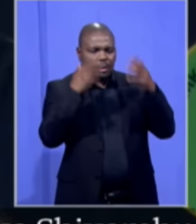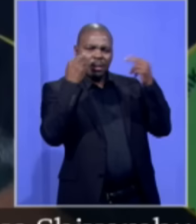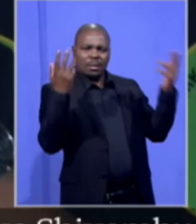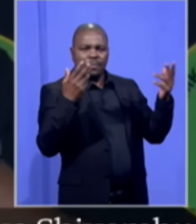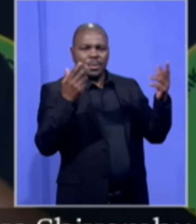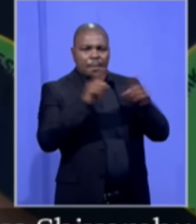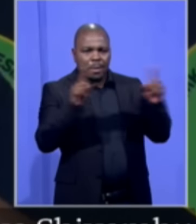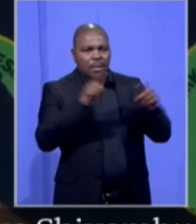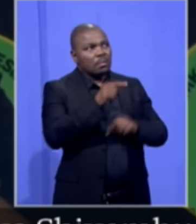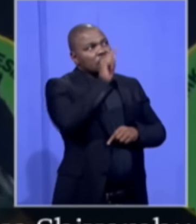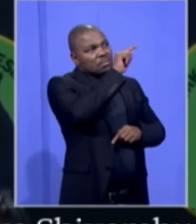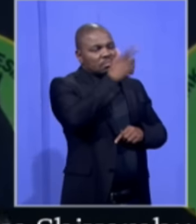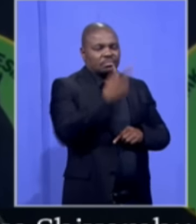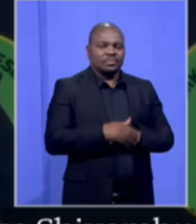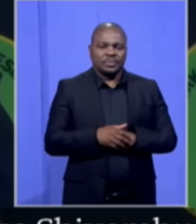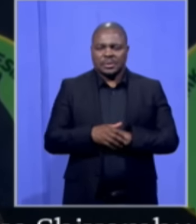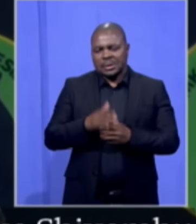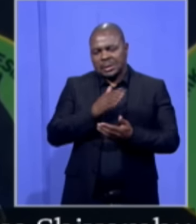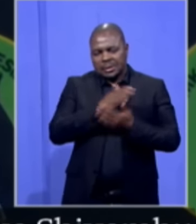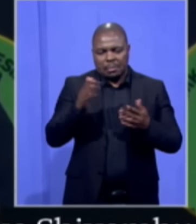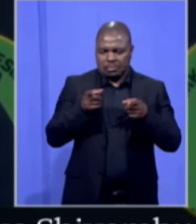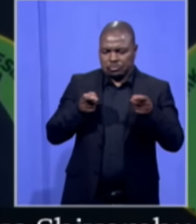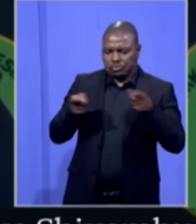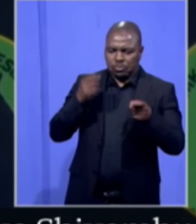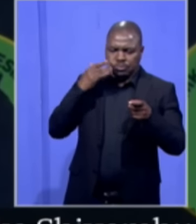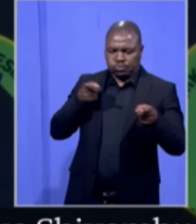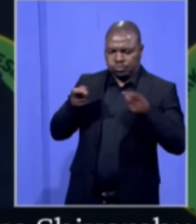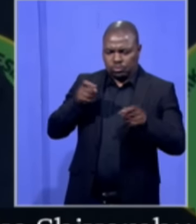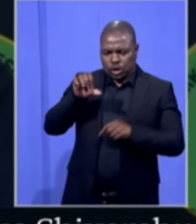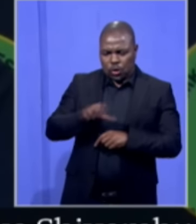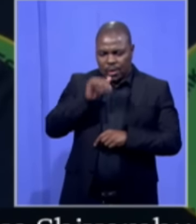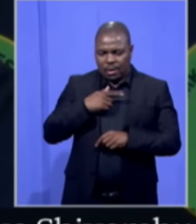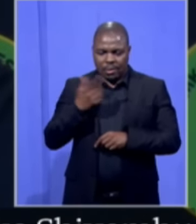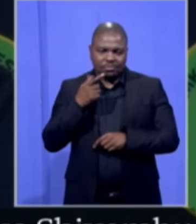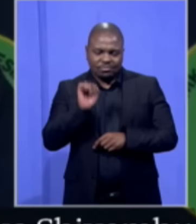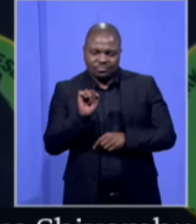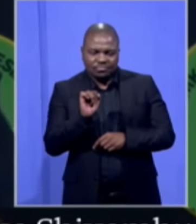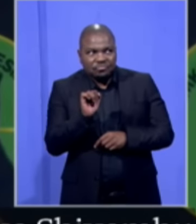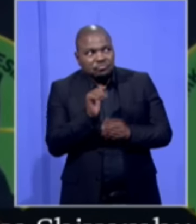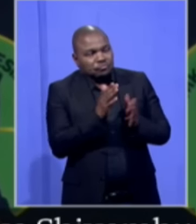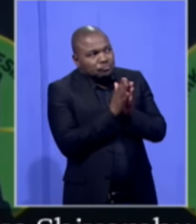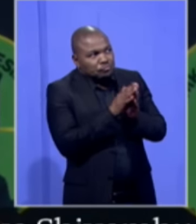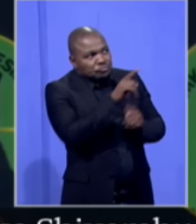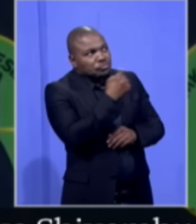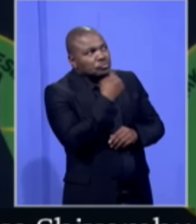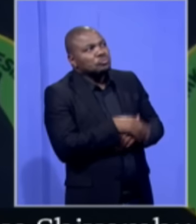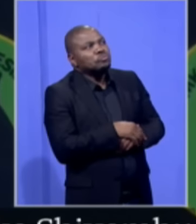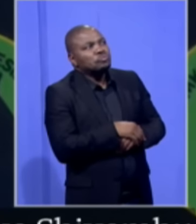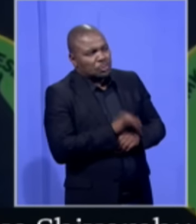But we had colonial clerks who were seeking approval, going to say that our economy is